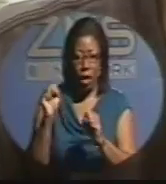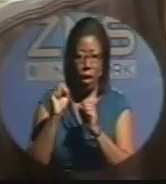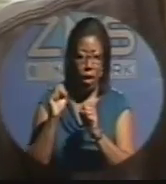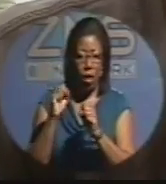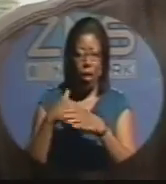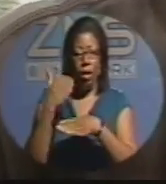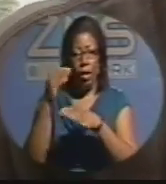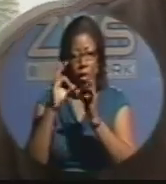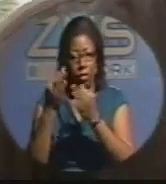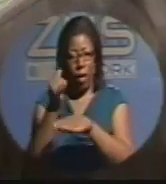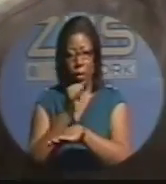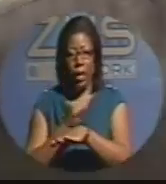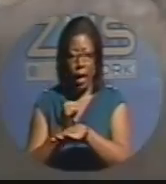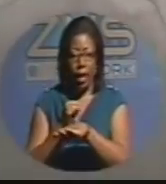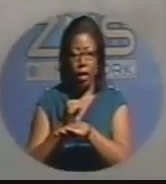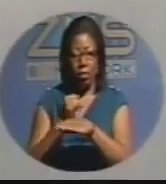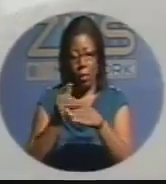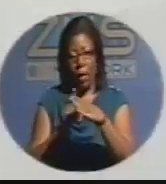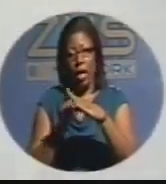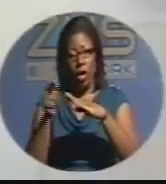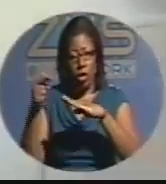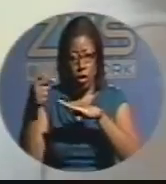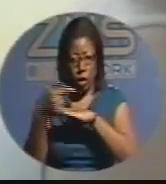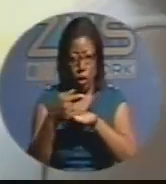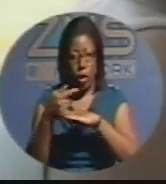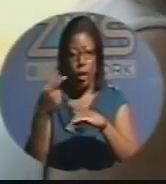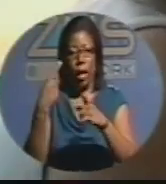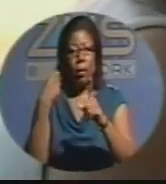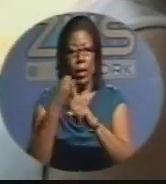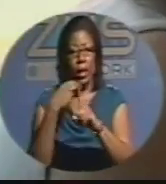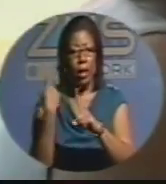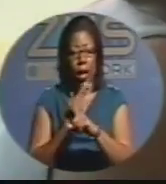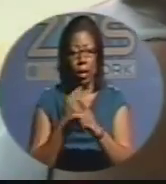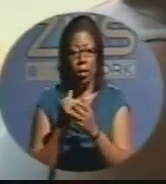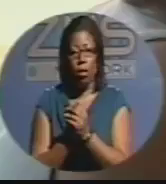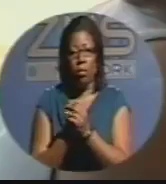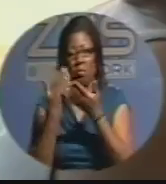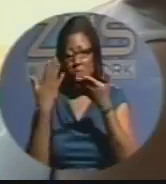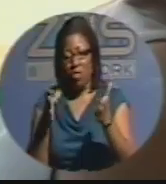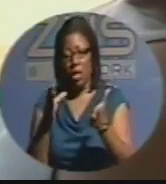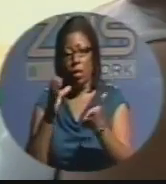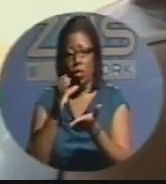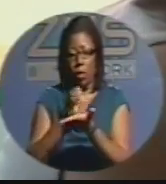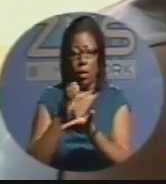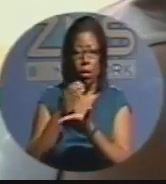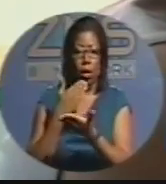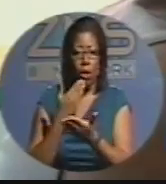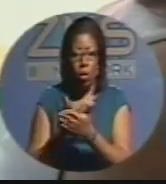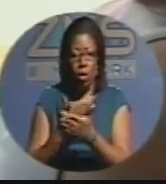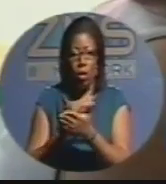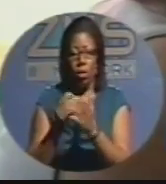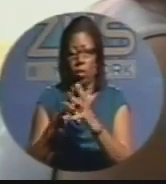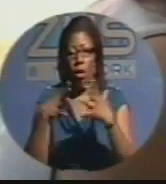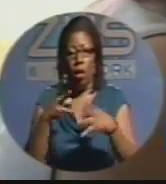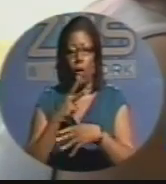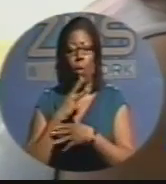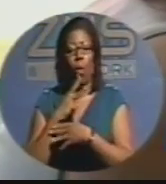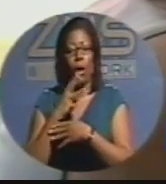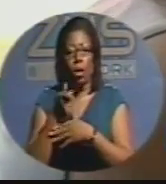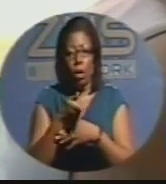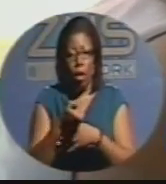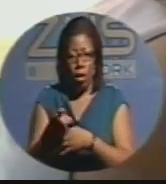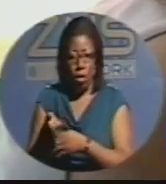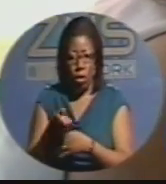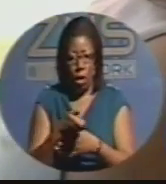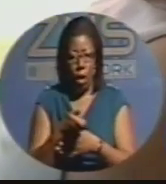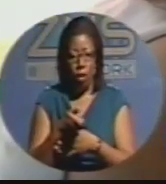family island. So it could turn the U-turn and hit us. Get some canned goods, make sure I get a lot of water, searchlight. Well,